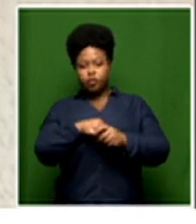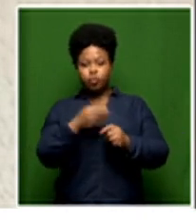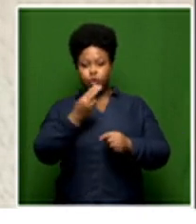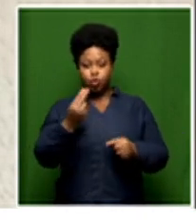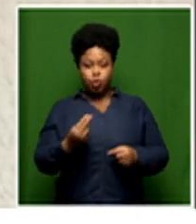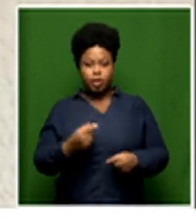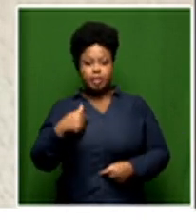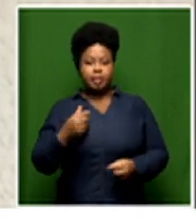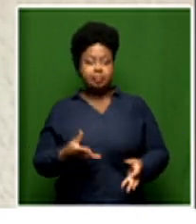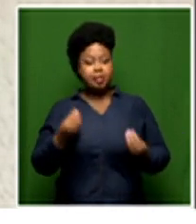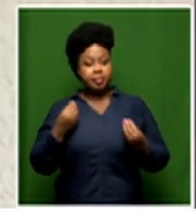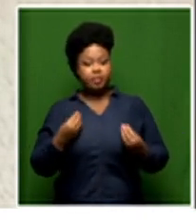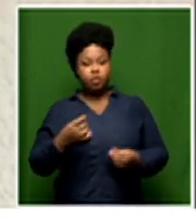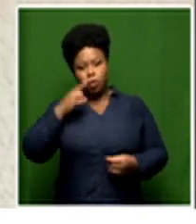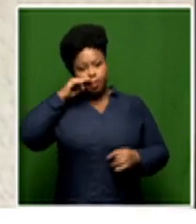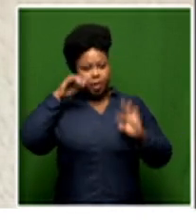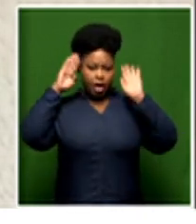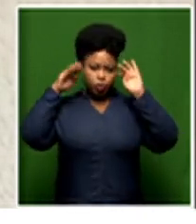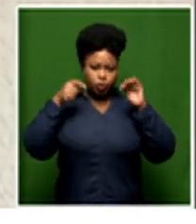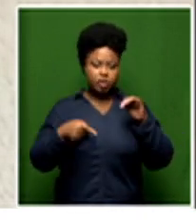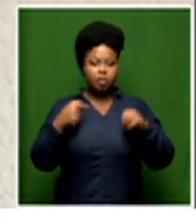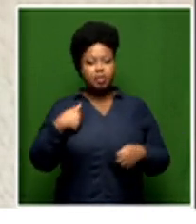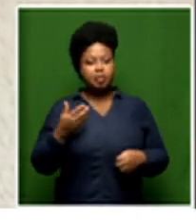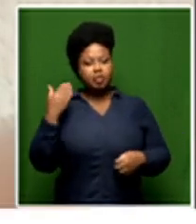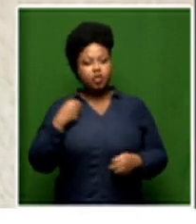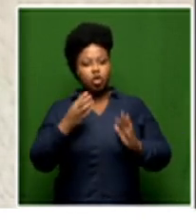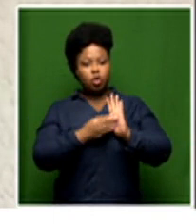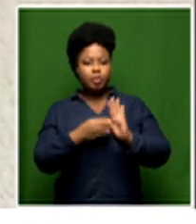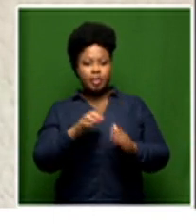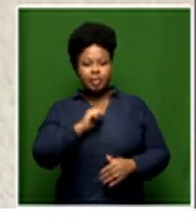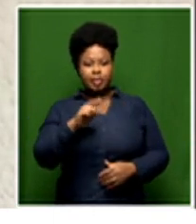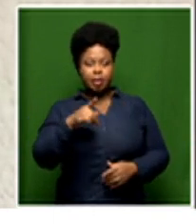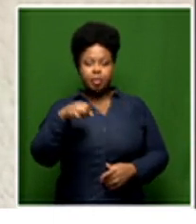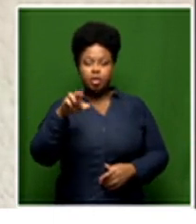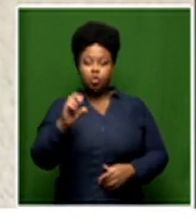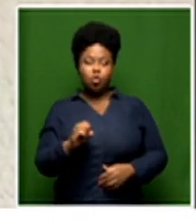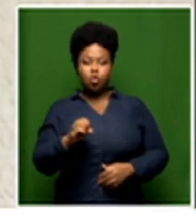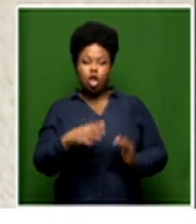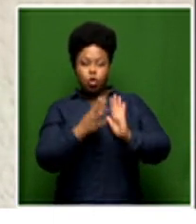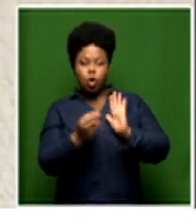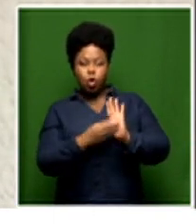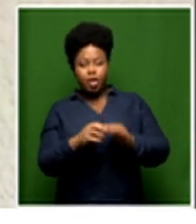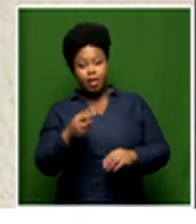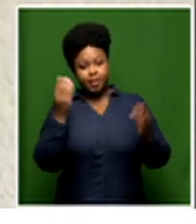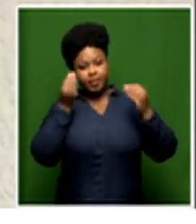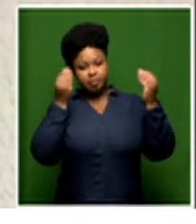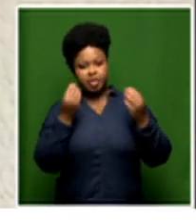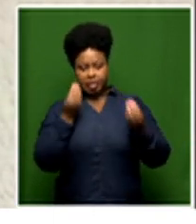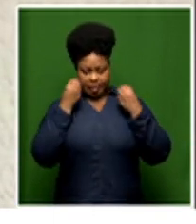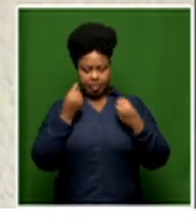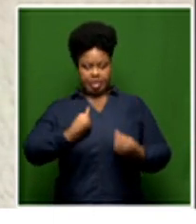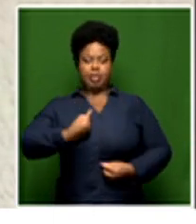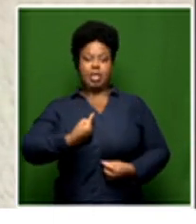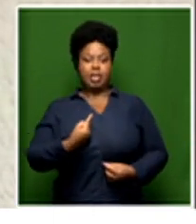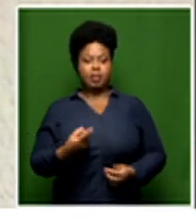I found out about cartoons. I used to copy Zapiro and other famous cartoonists, and I taught myself how to do